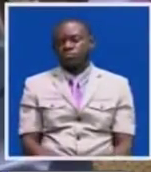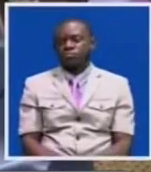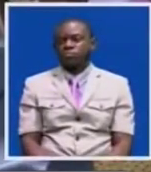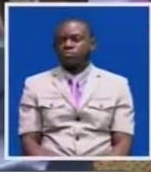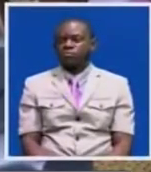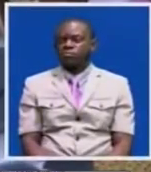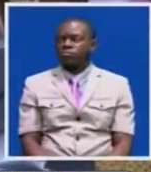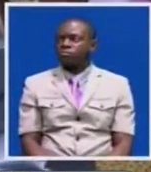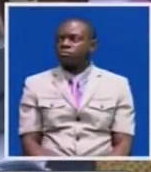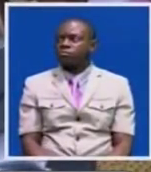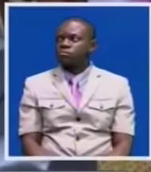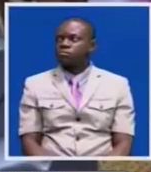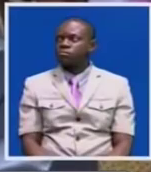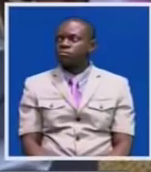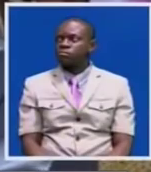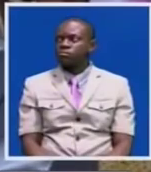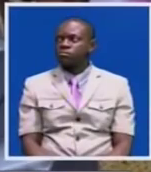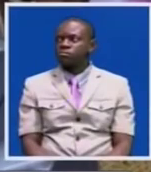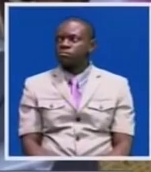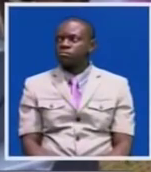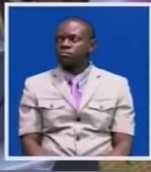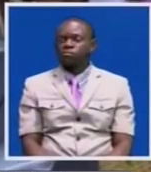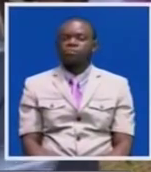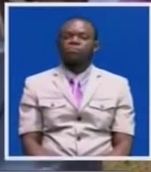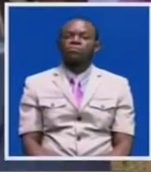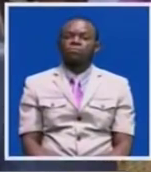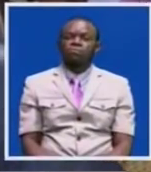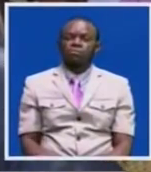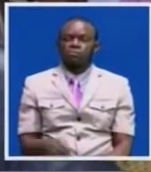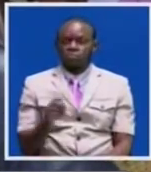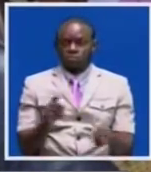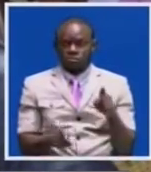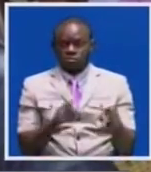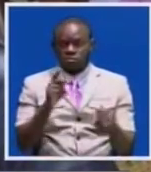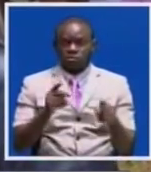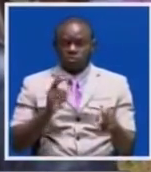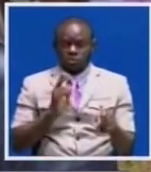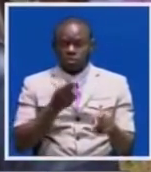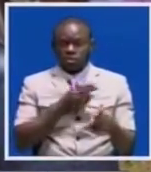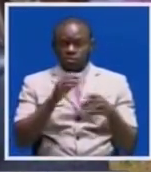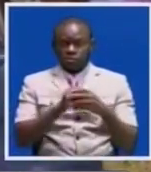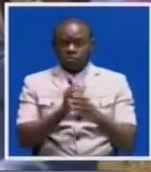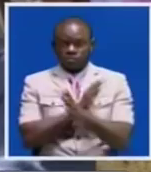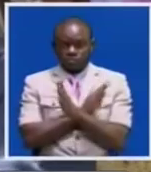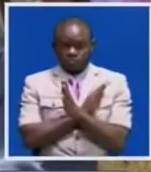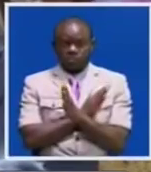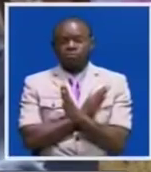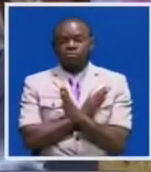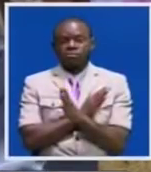As a nation, we need time like this one, to reflect on the